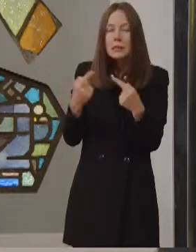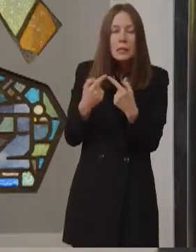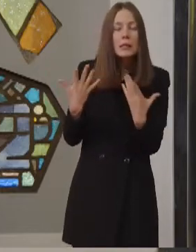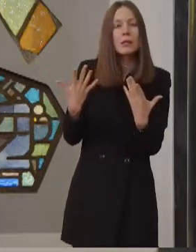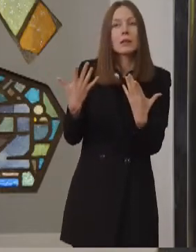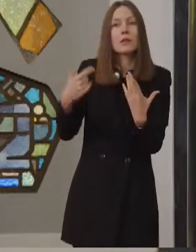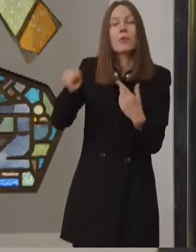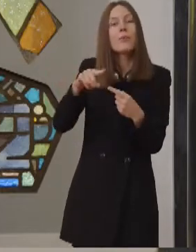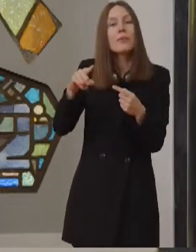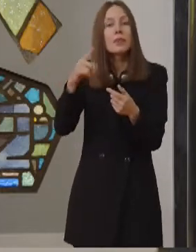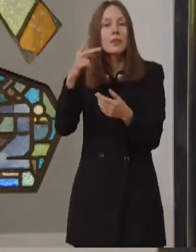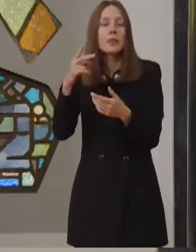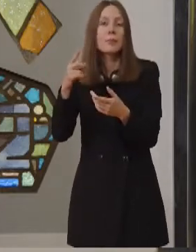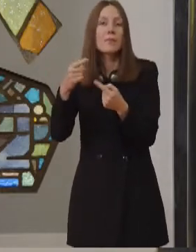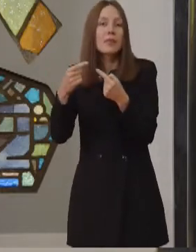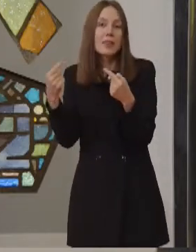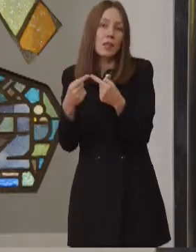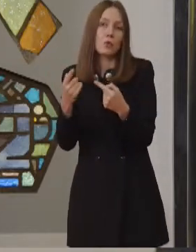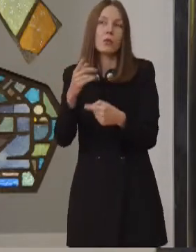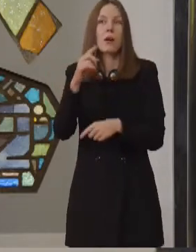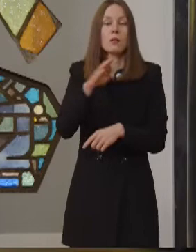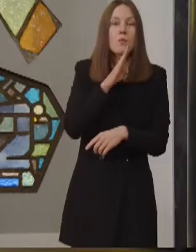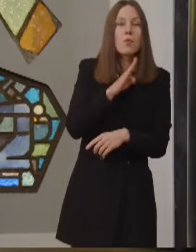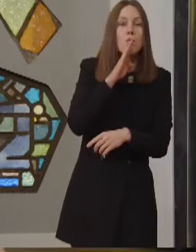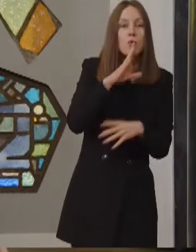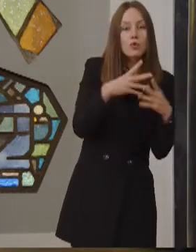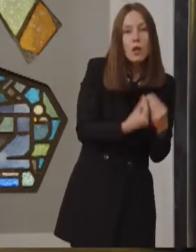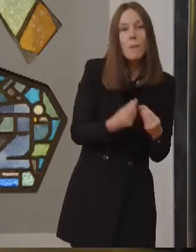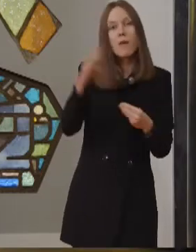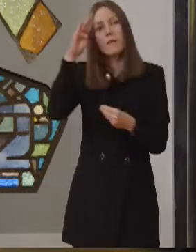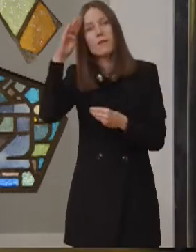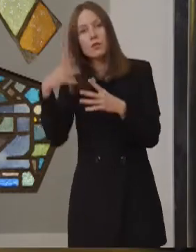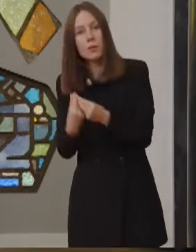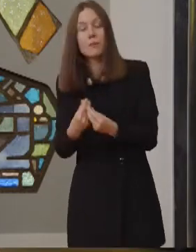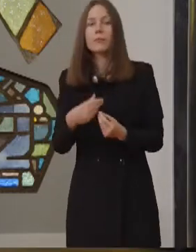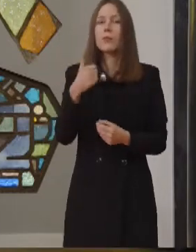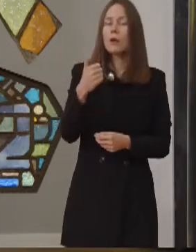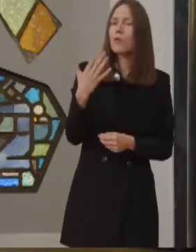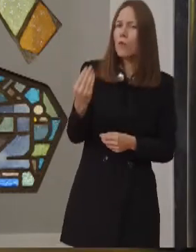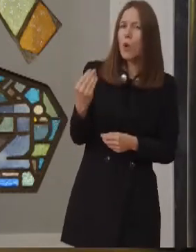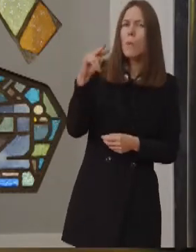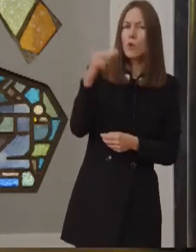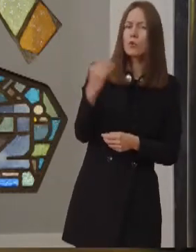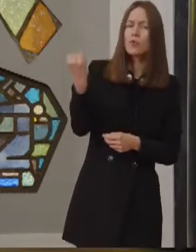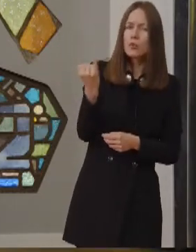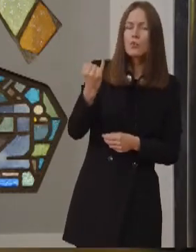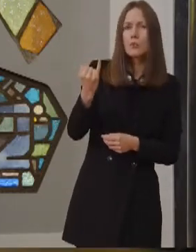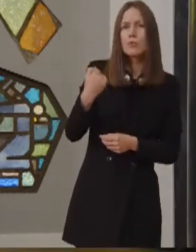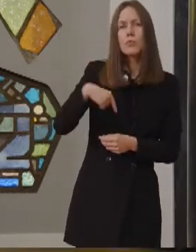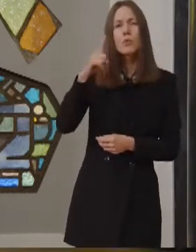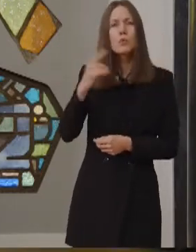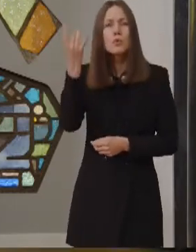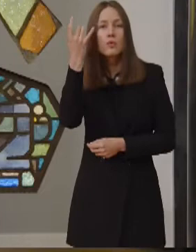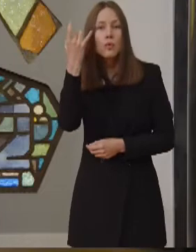the idea that the majority of our society does not agree with the fact that same-sex partners should